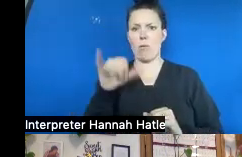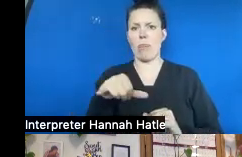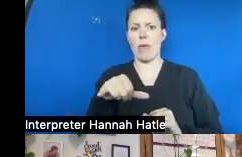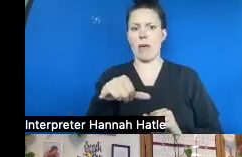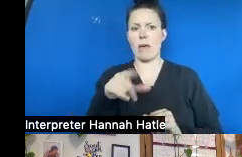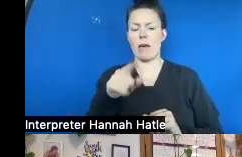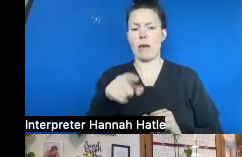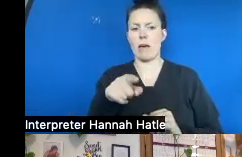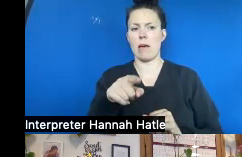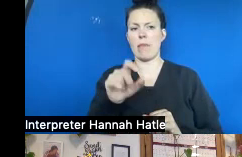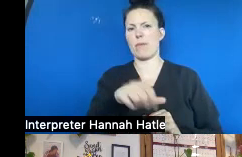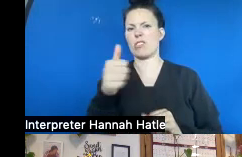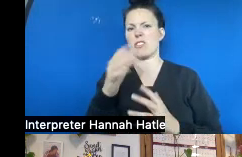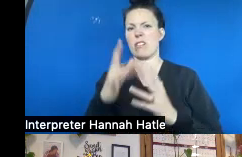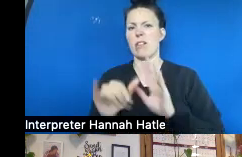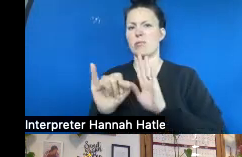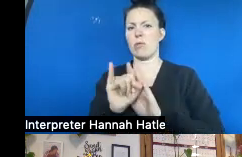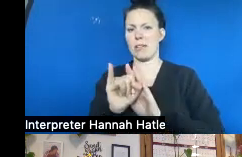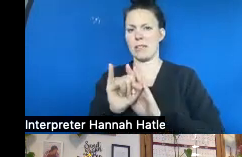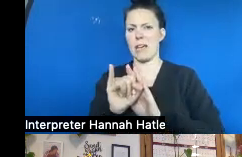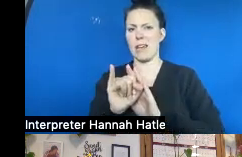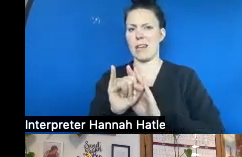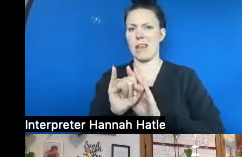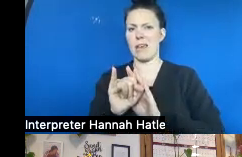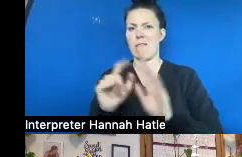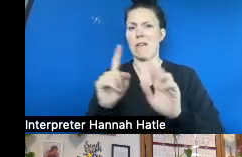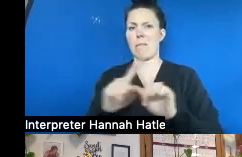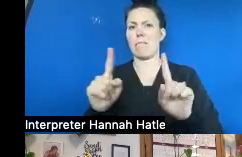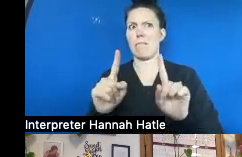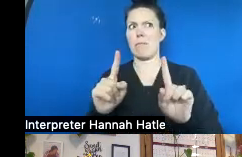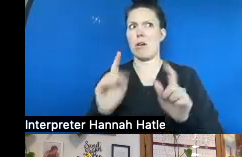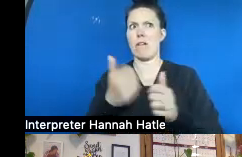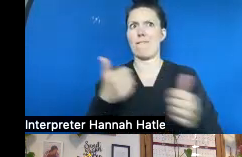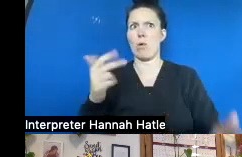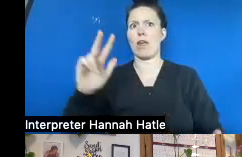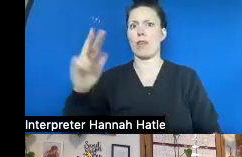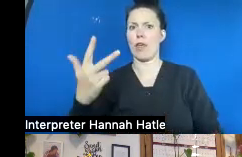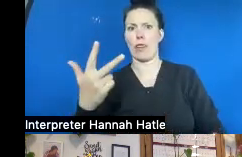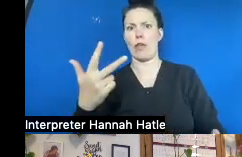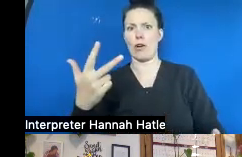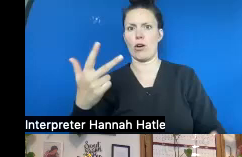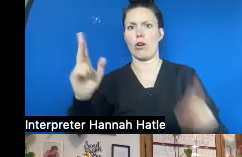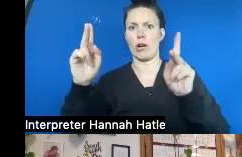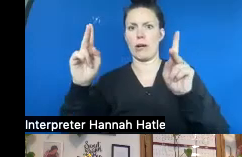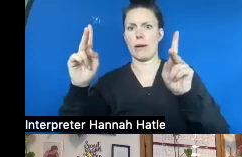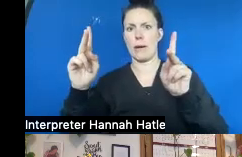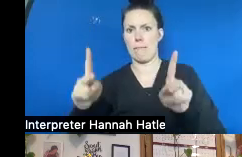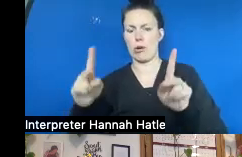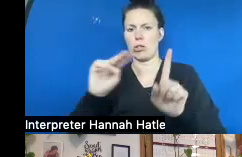another way to identify people without using the third, they. So I haven't